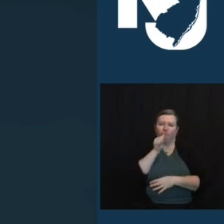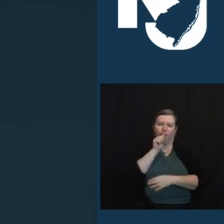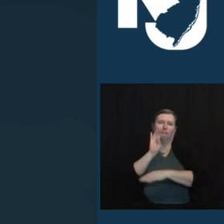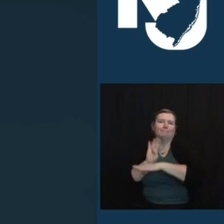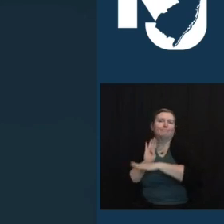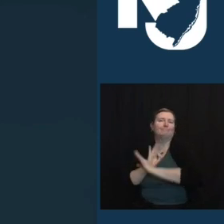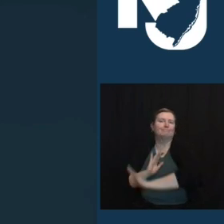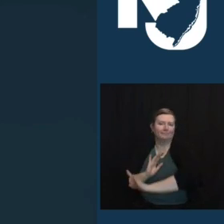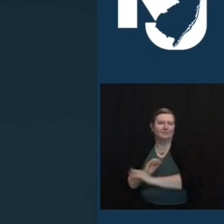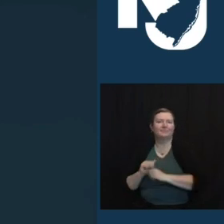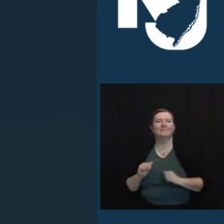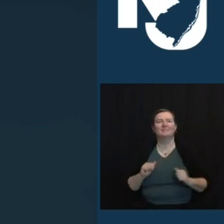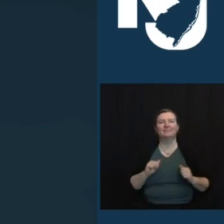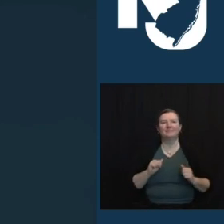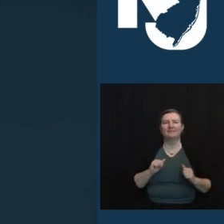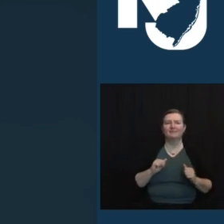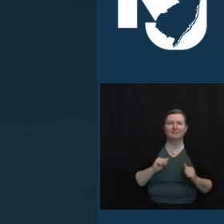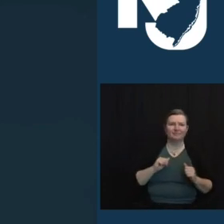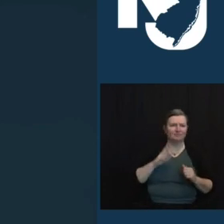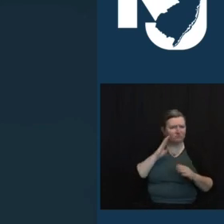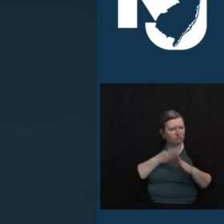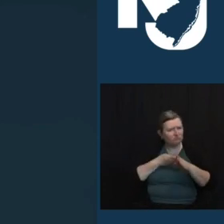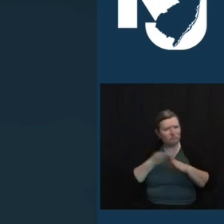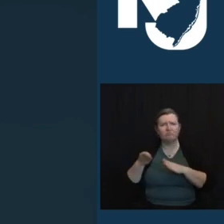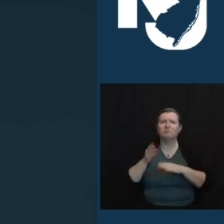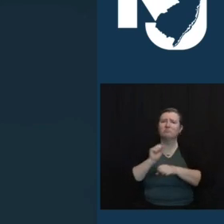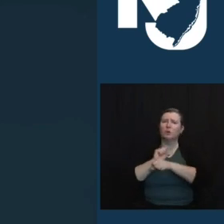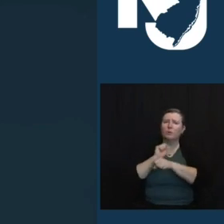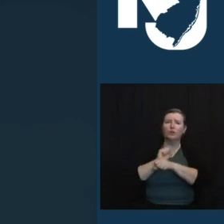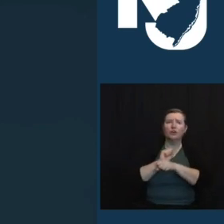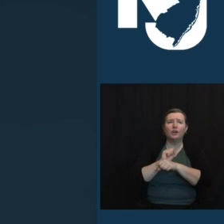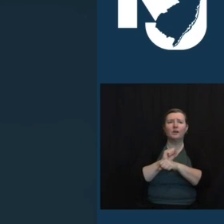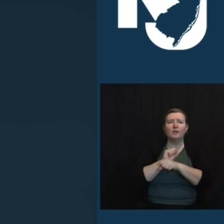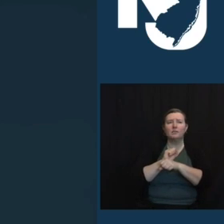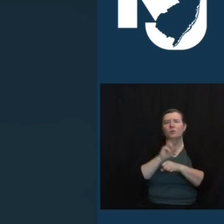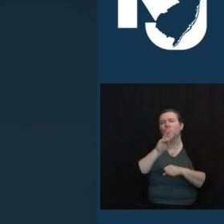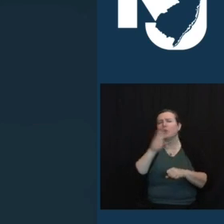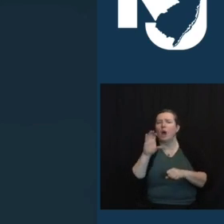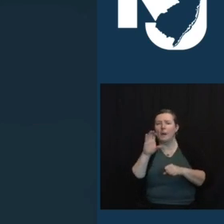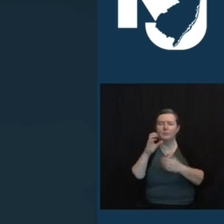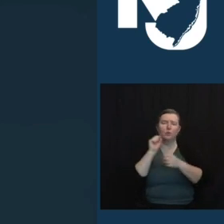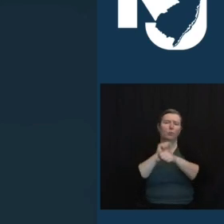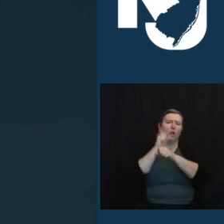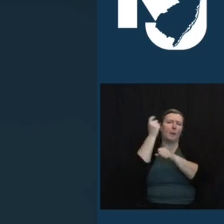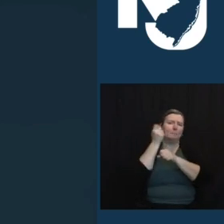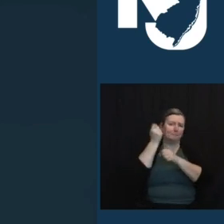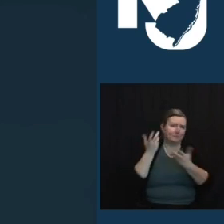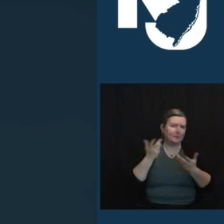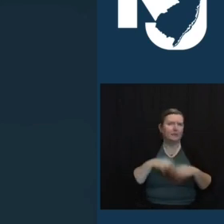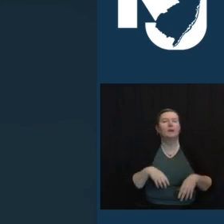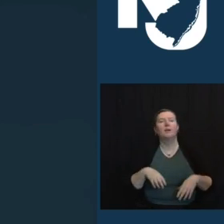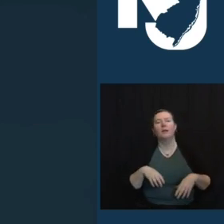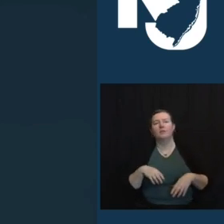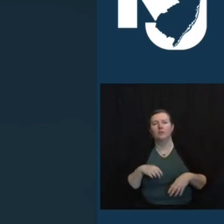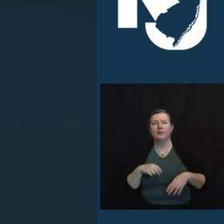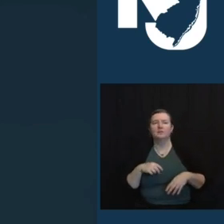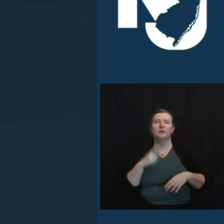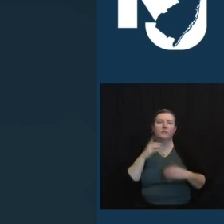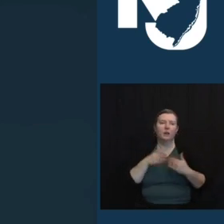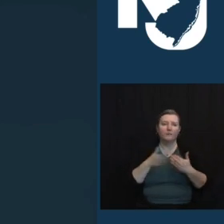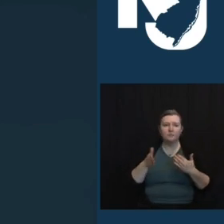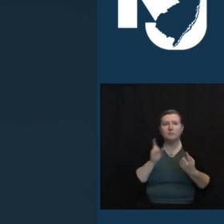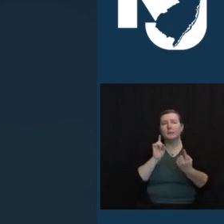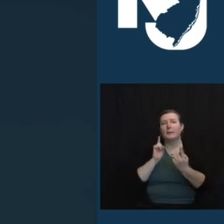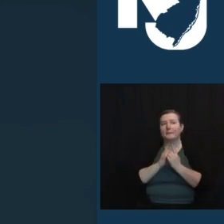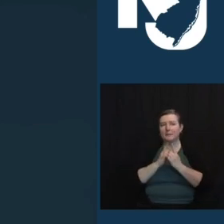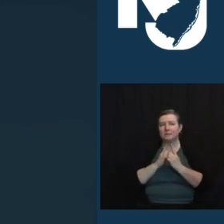law. Rose and Joe met after being set up on a blind date. They settled in Maplewood and South Orange as